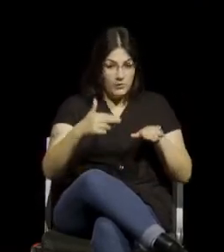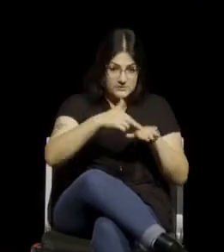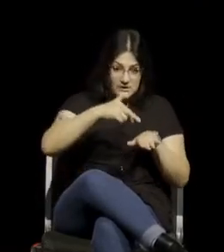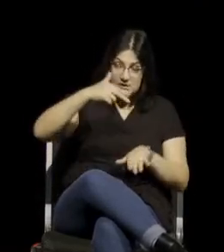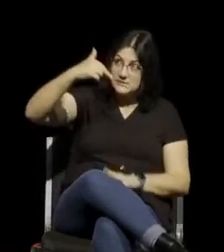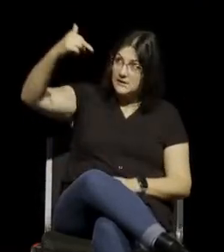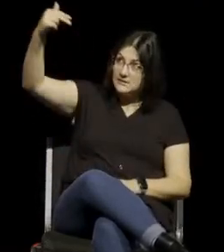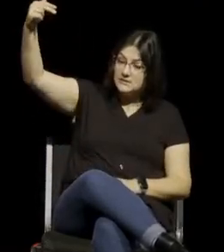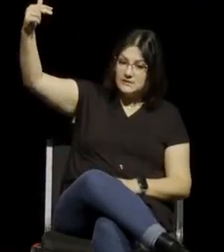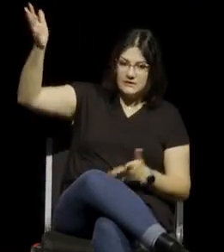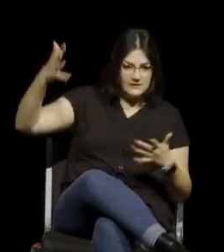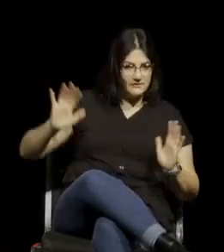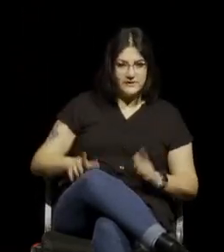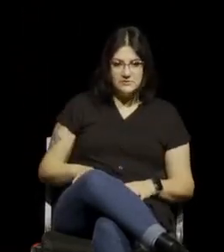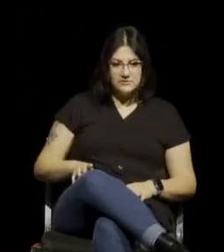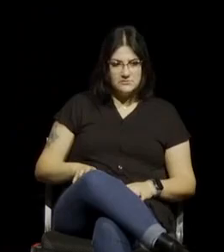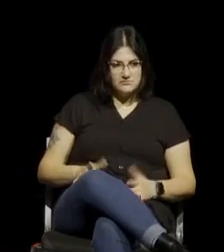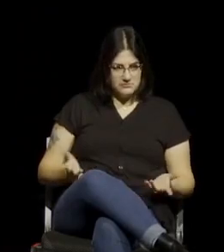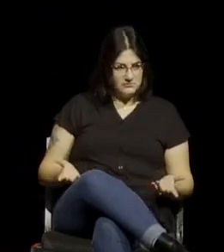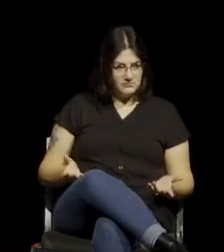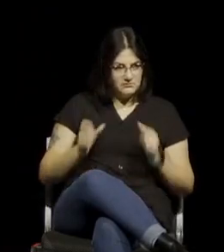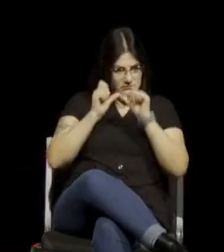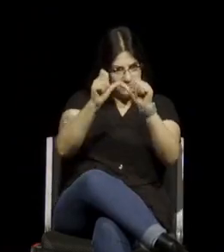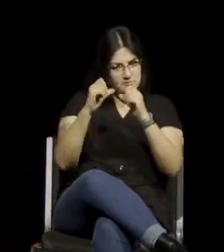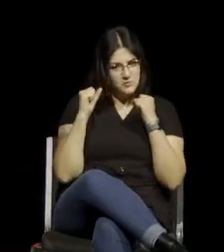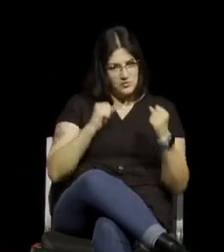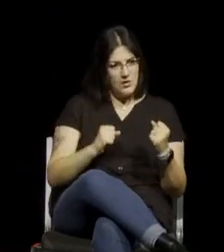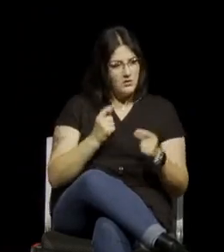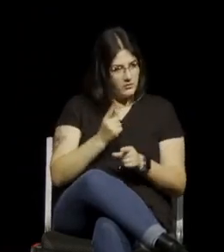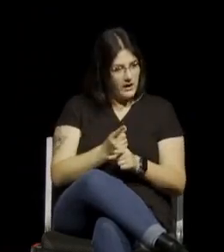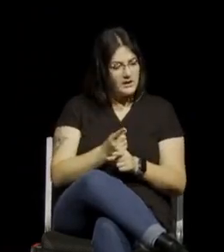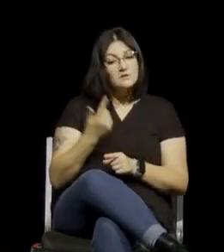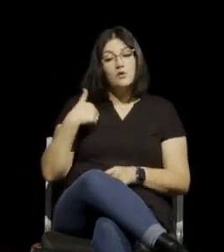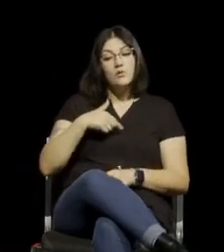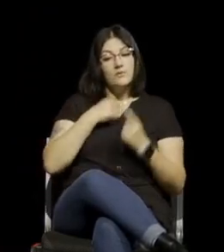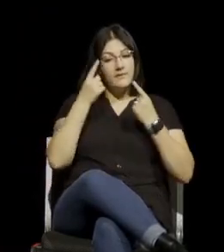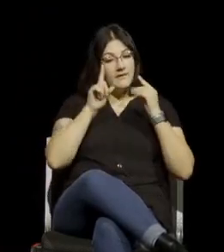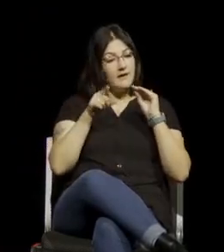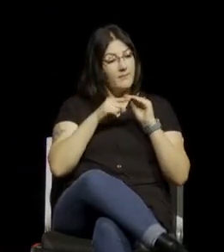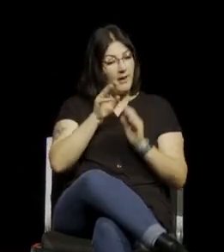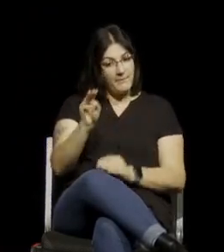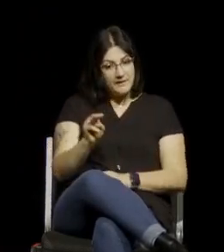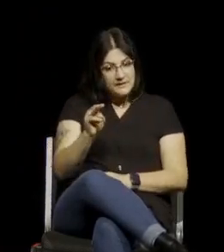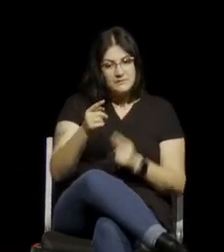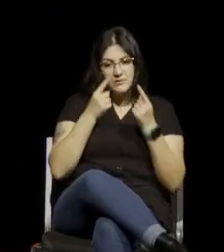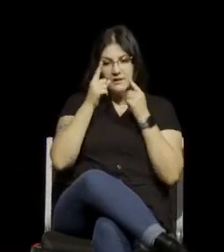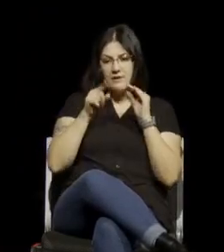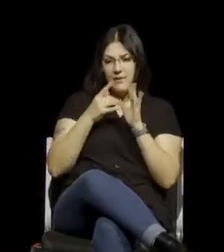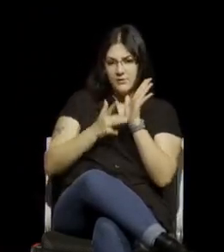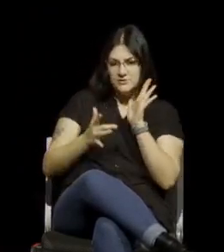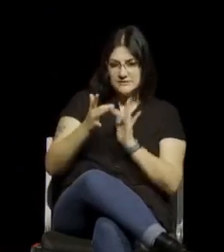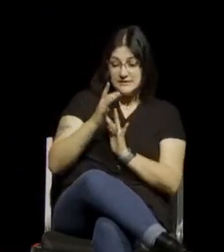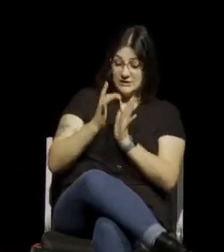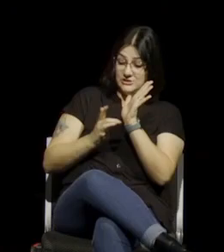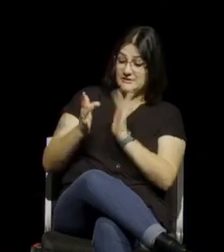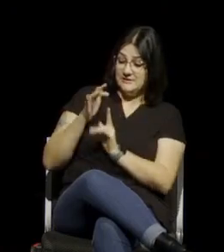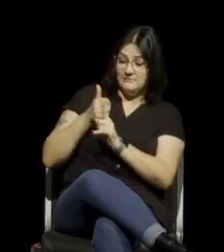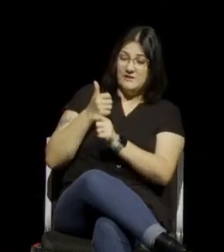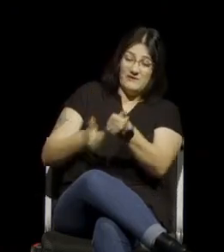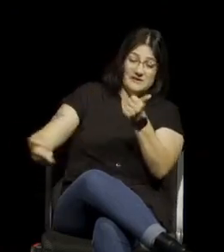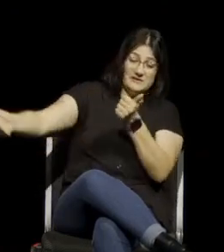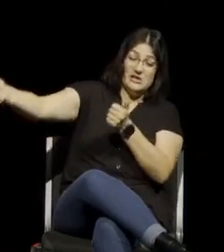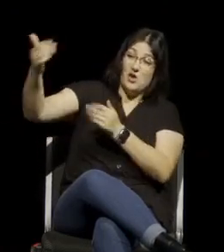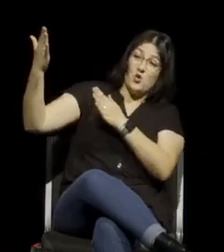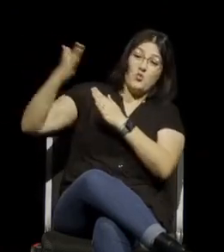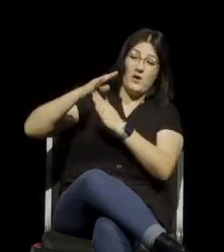into heaven. It's an indestructible life. So when we think about Melchizedek, when we think about Jesus, Jesus is the great high priest,